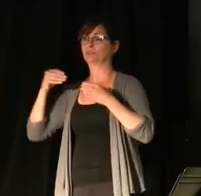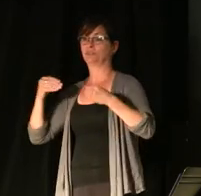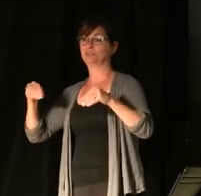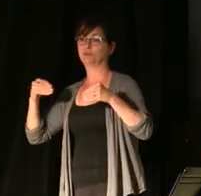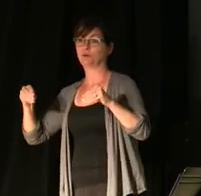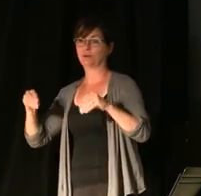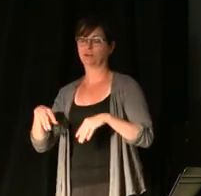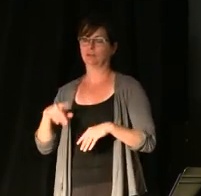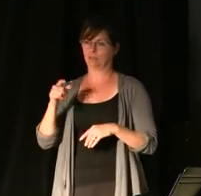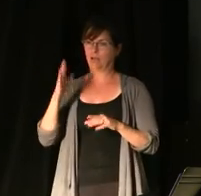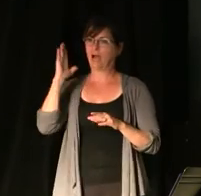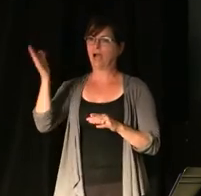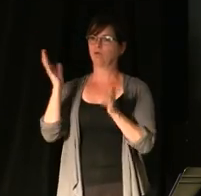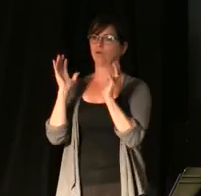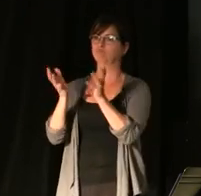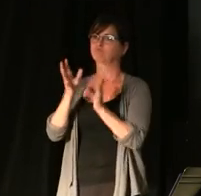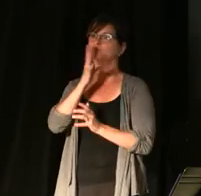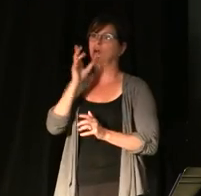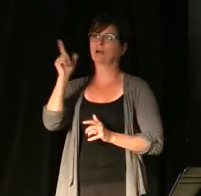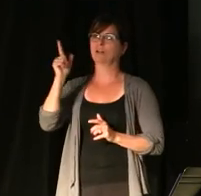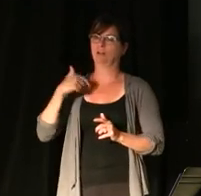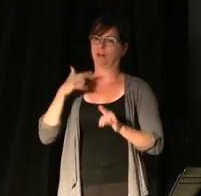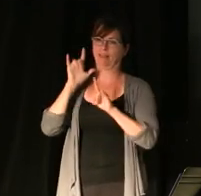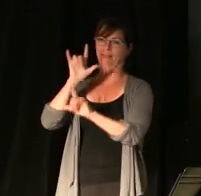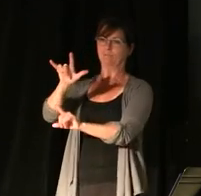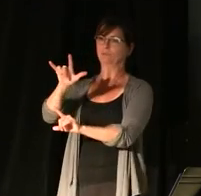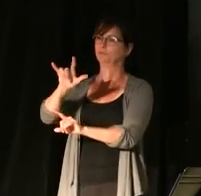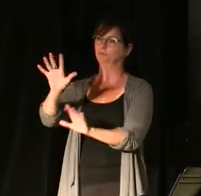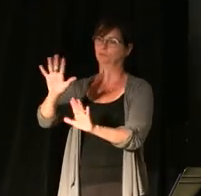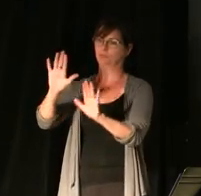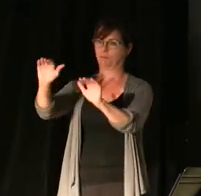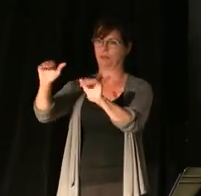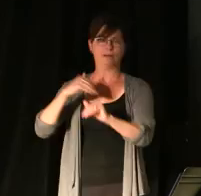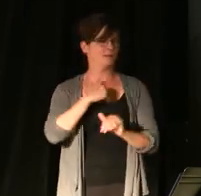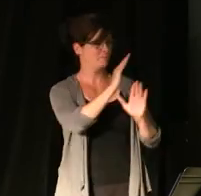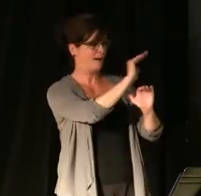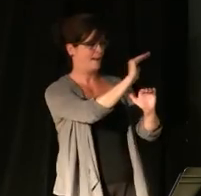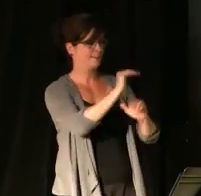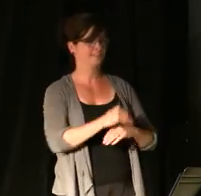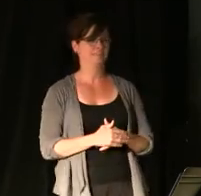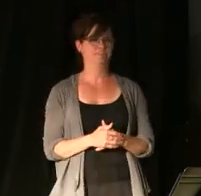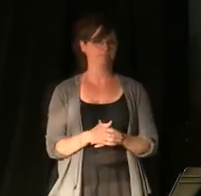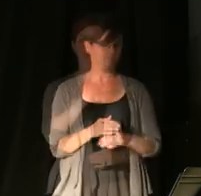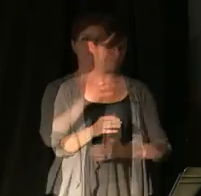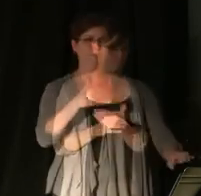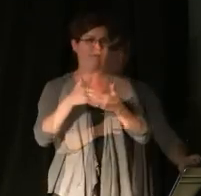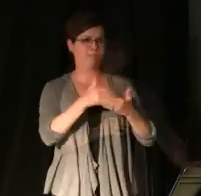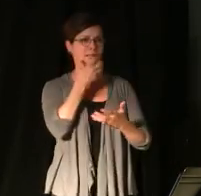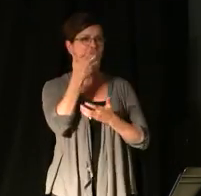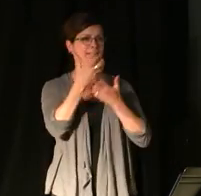I'm off to the store. I'll talk to you later. I love you. Goodbye. Bye.